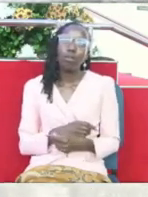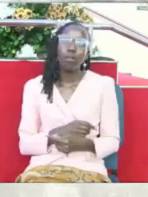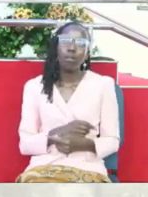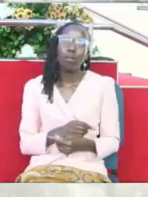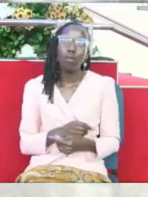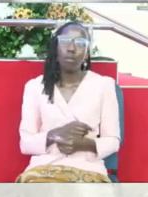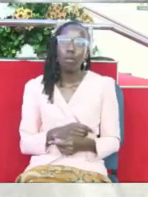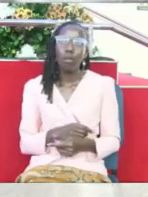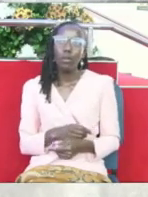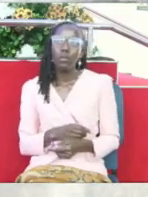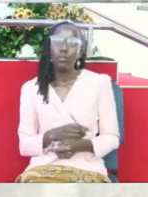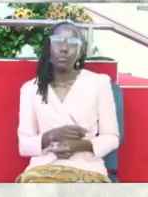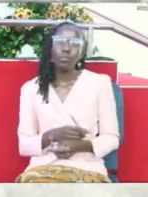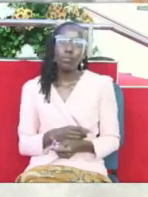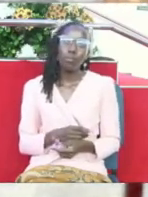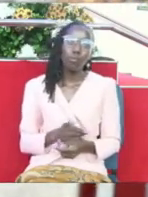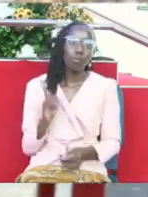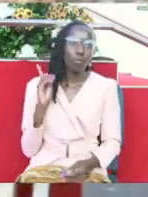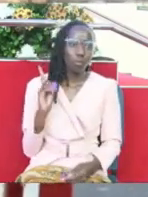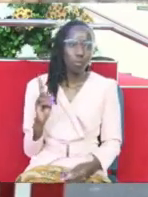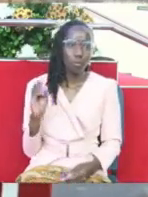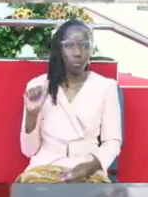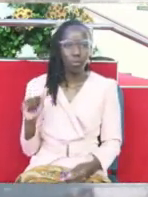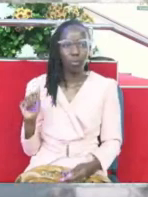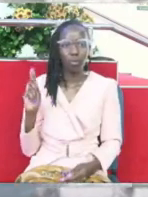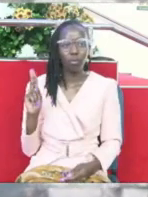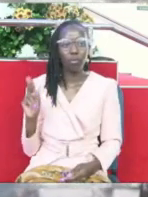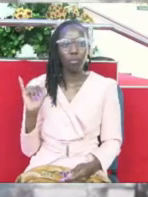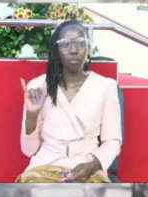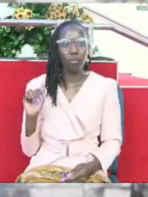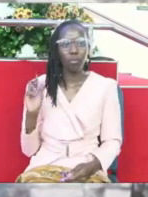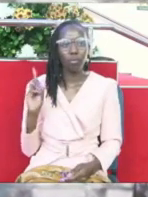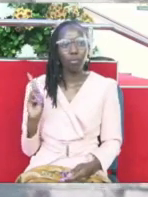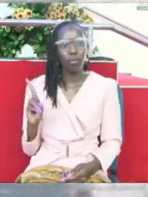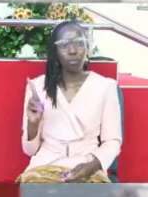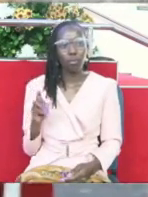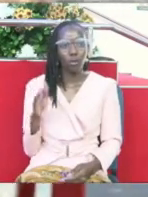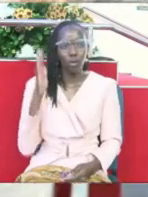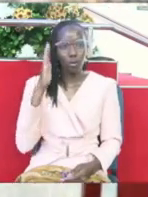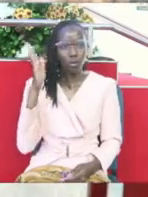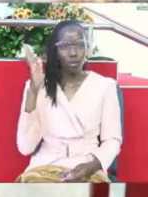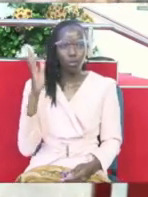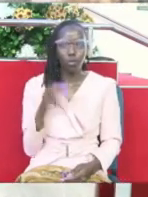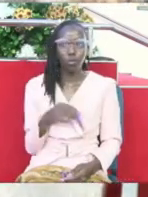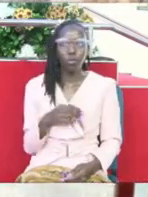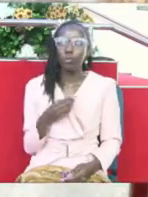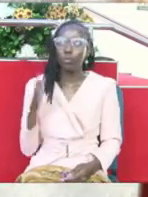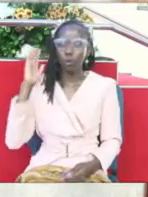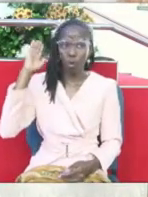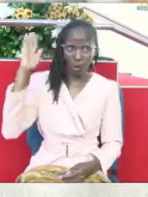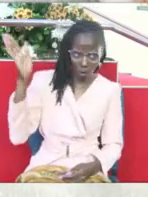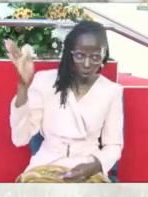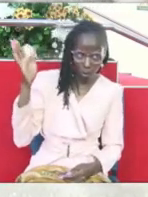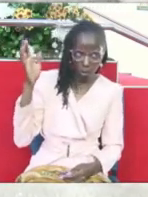character of God. Alikuwa amejua maumbile ya Mungu. He had known the abilities of God. Alikuwa amejua uwezo wa Mungu. He knew what God